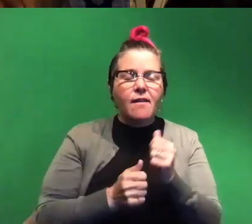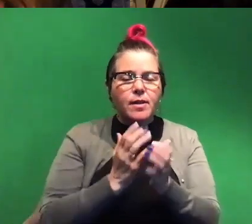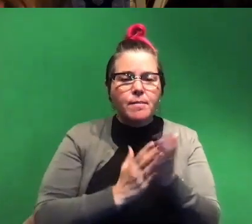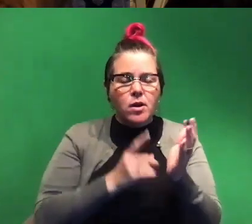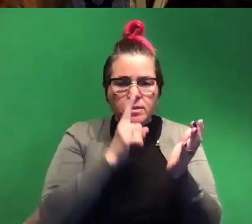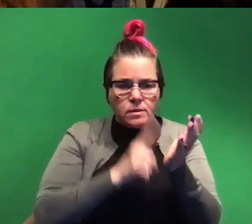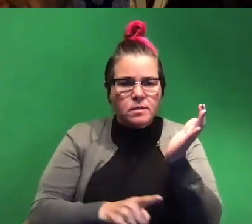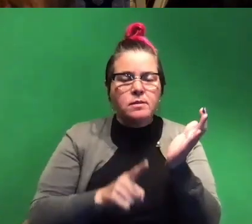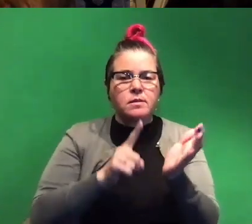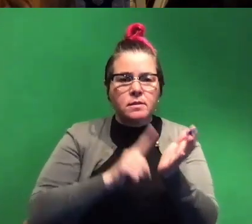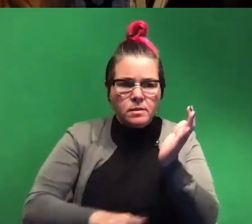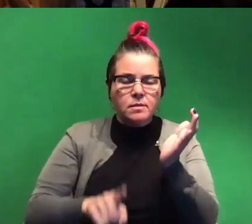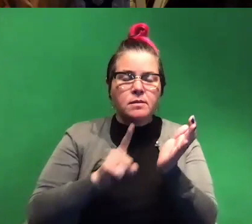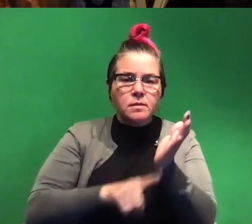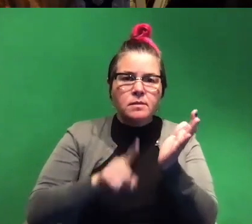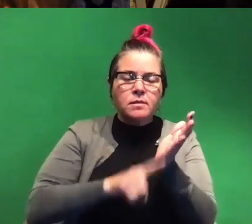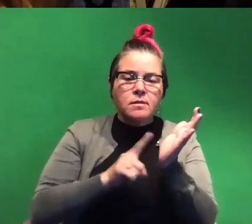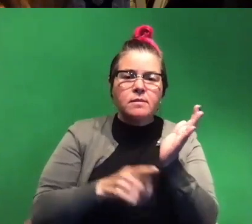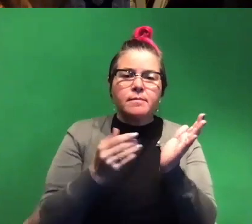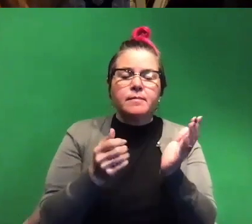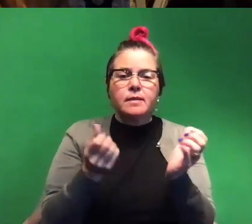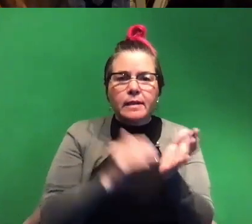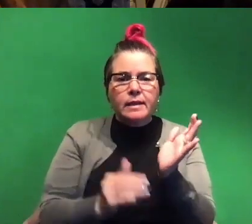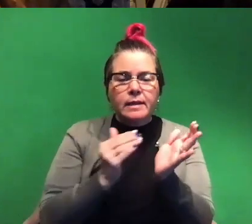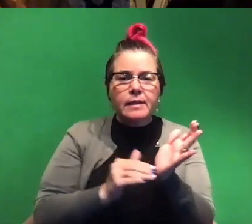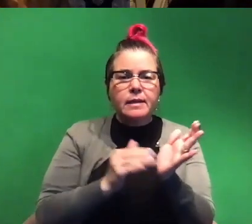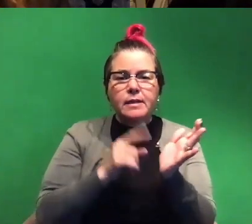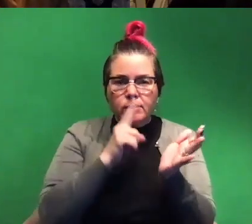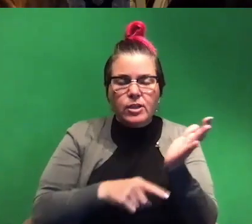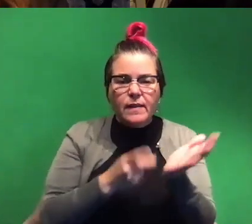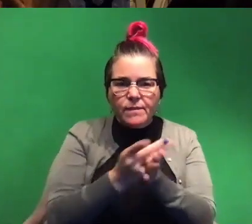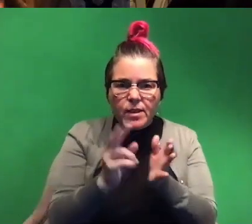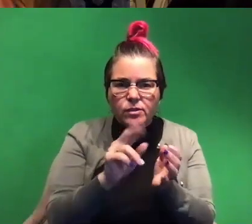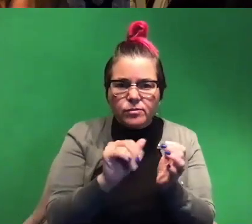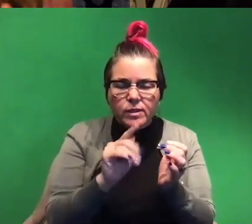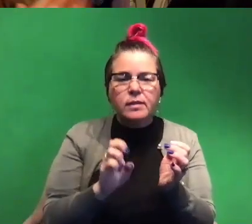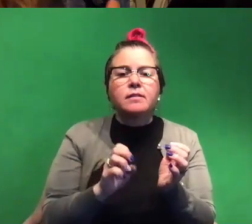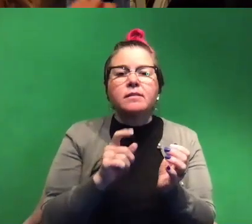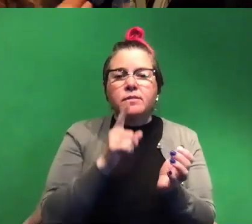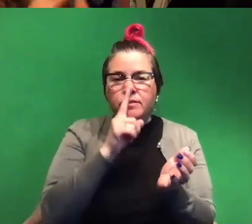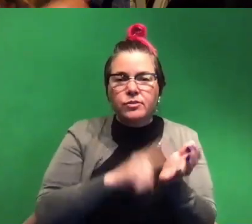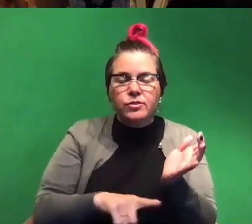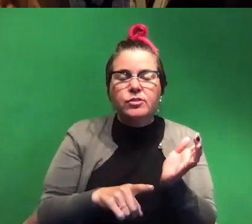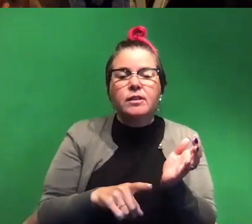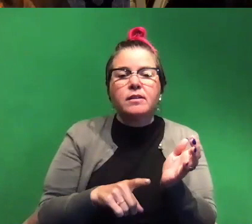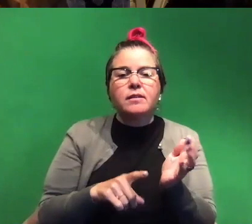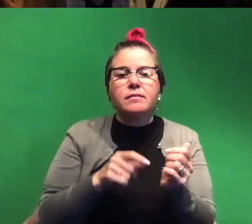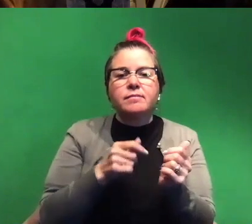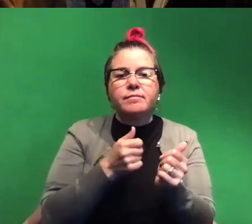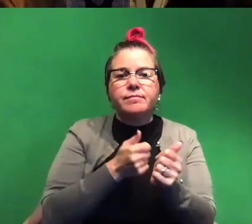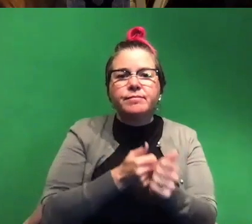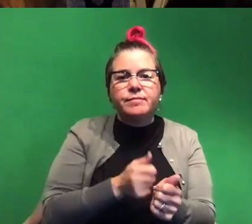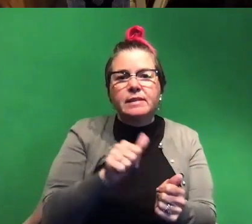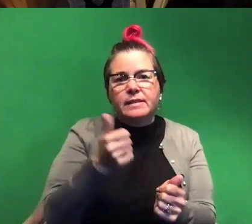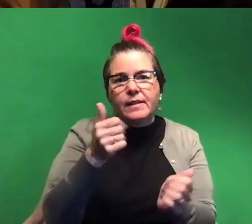been checked multiple times. They check the failure rate, they check like per, you know, 10,000